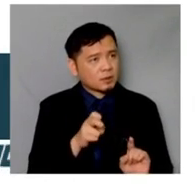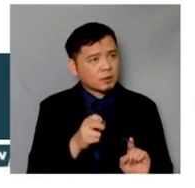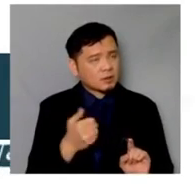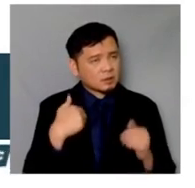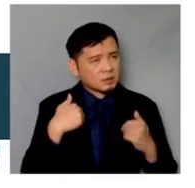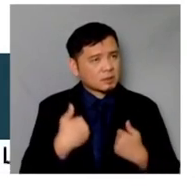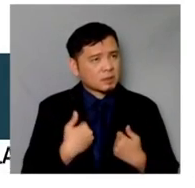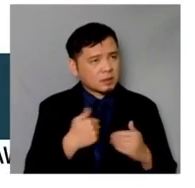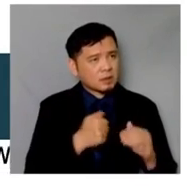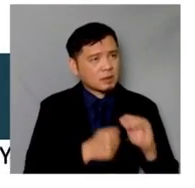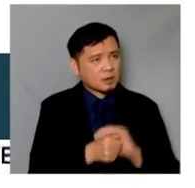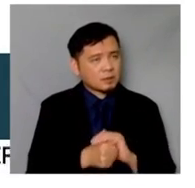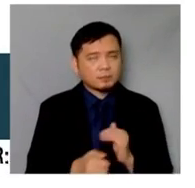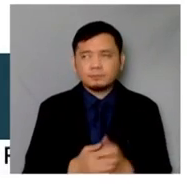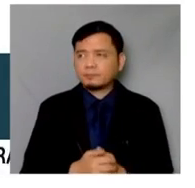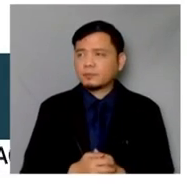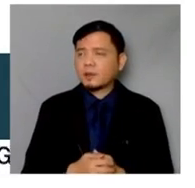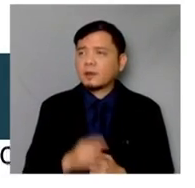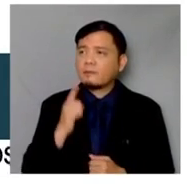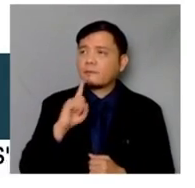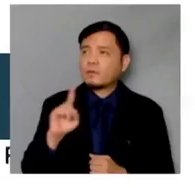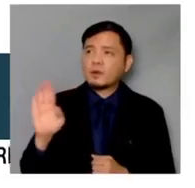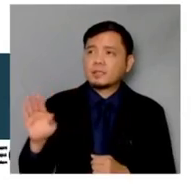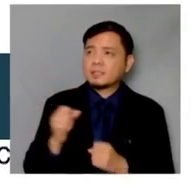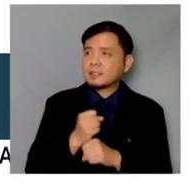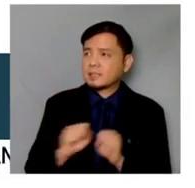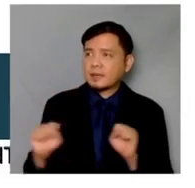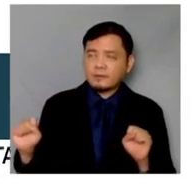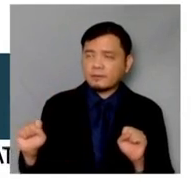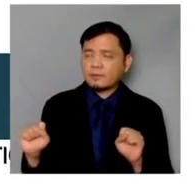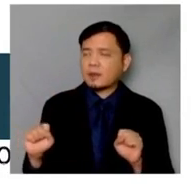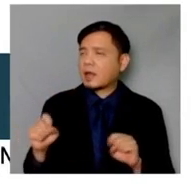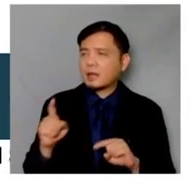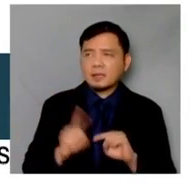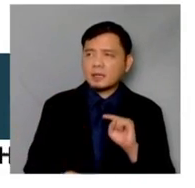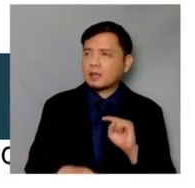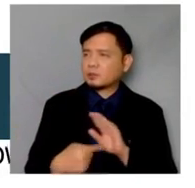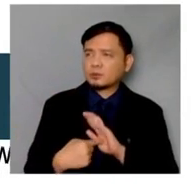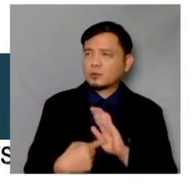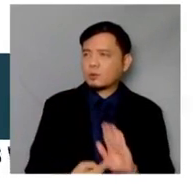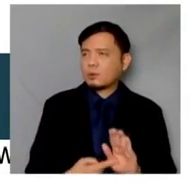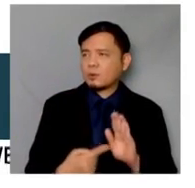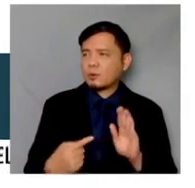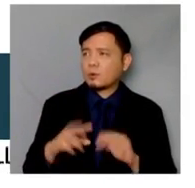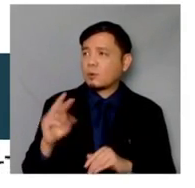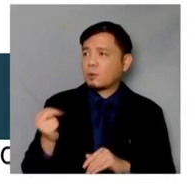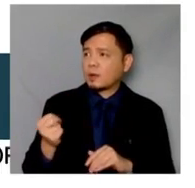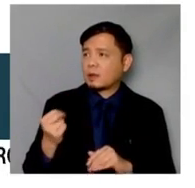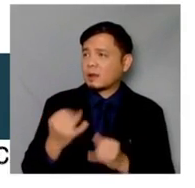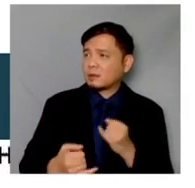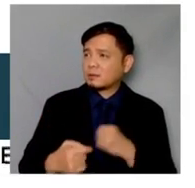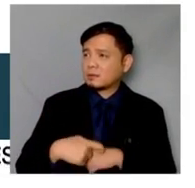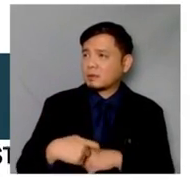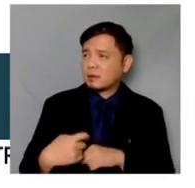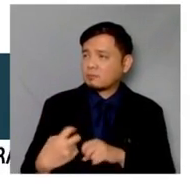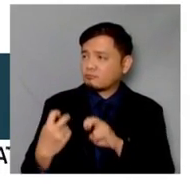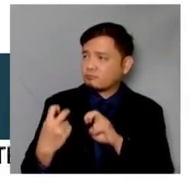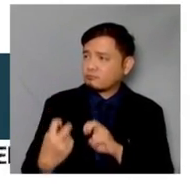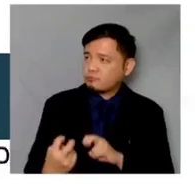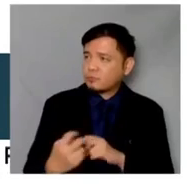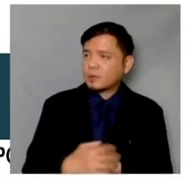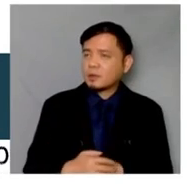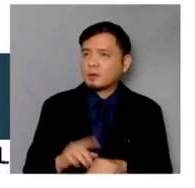his own safety, I can't reveal when I last talked to him. But as to his demeanor, as to